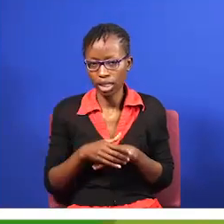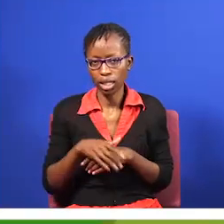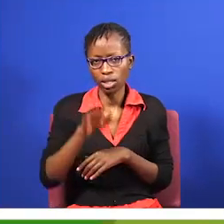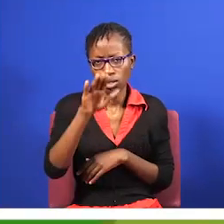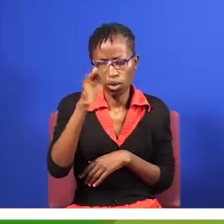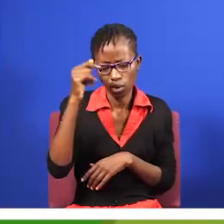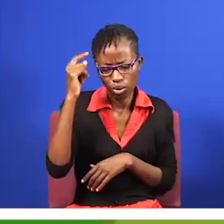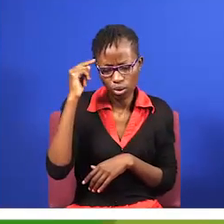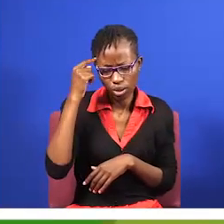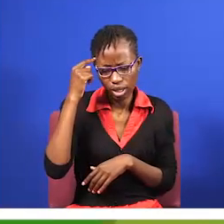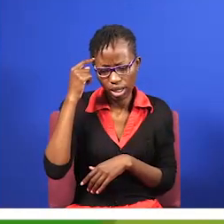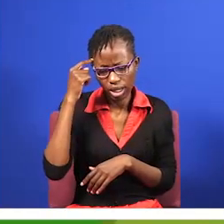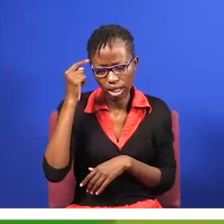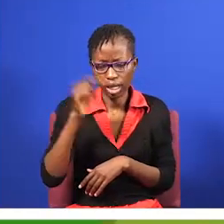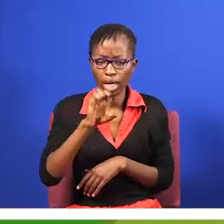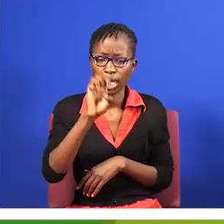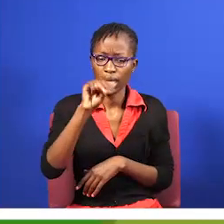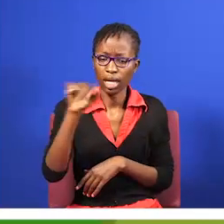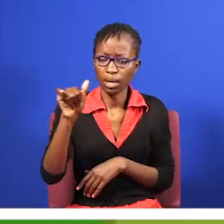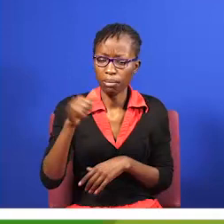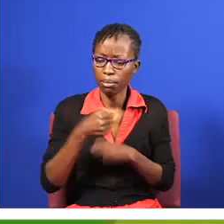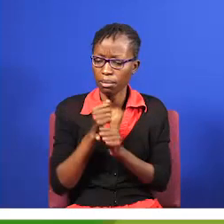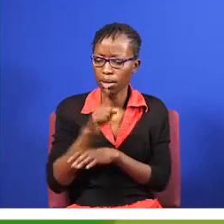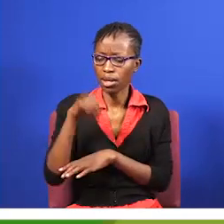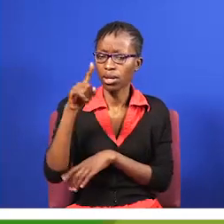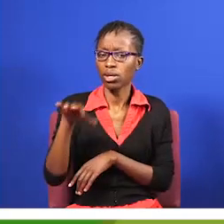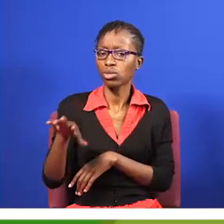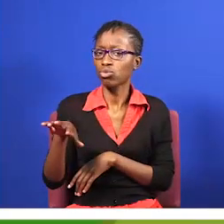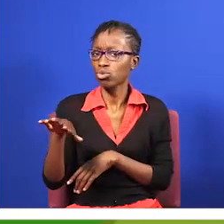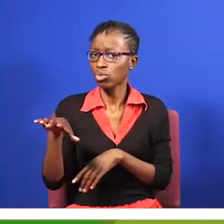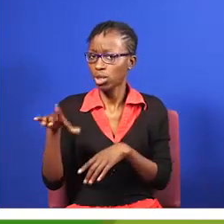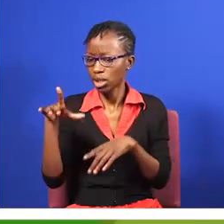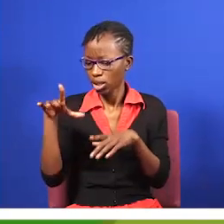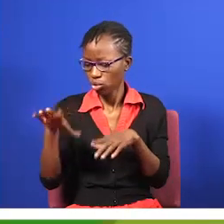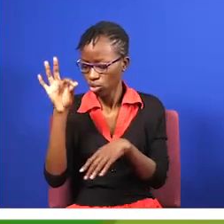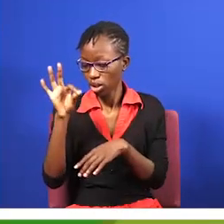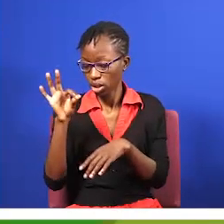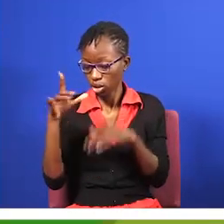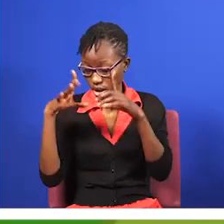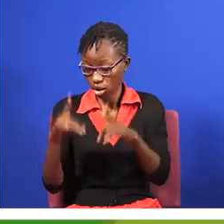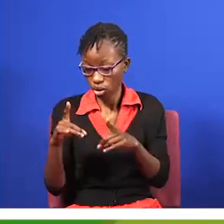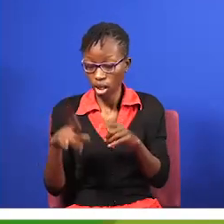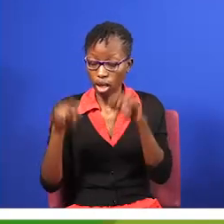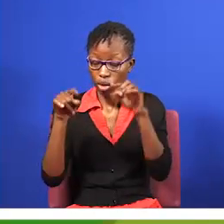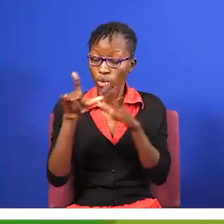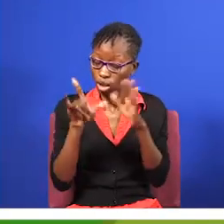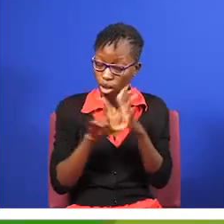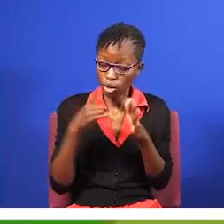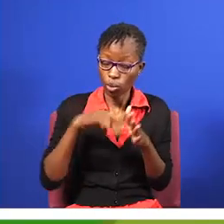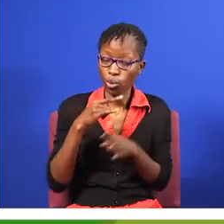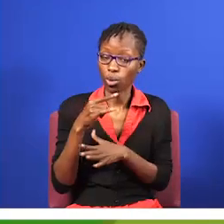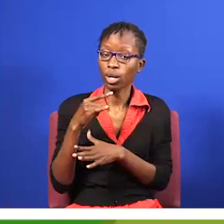Do you think Emmy made the right choice? In our lesson today, we are looking